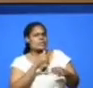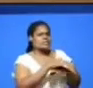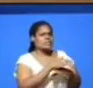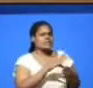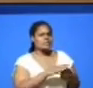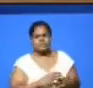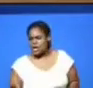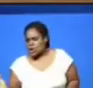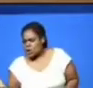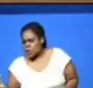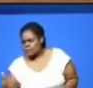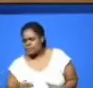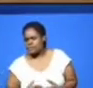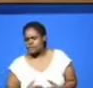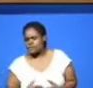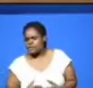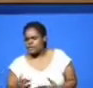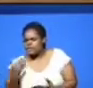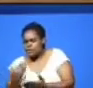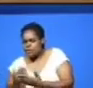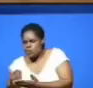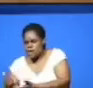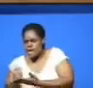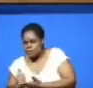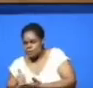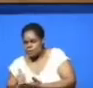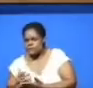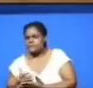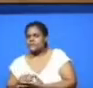said, come here, son, come here. Oh, you've been such a good help.